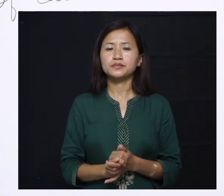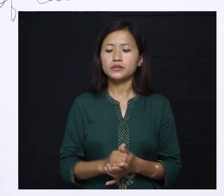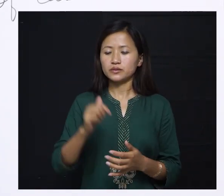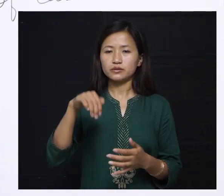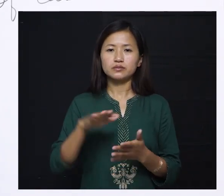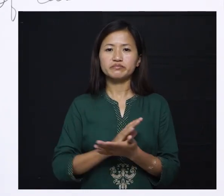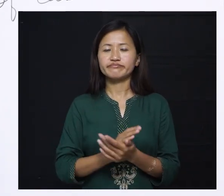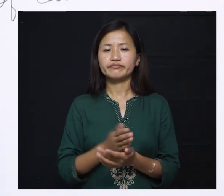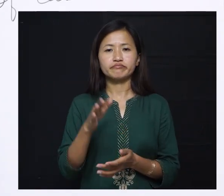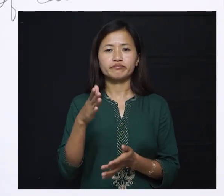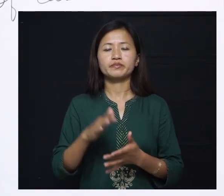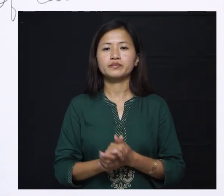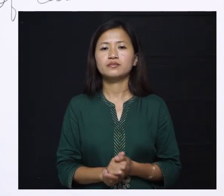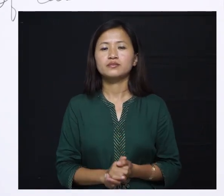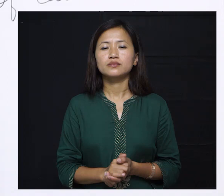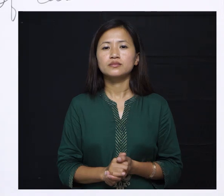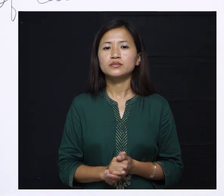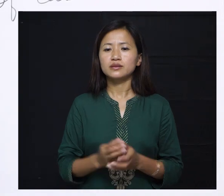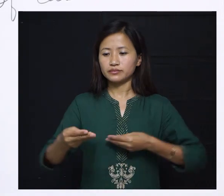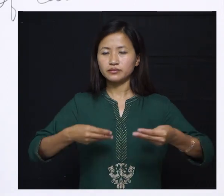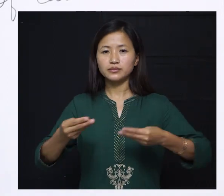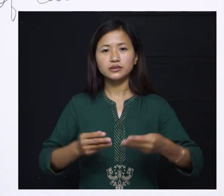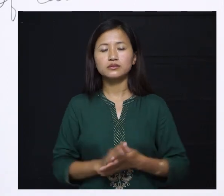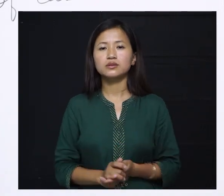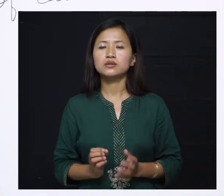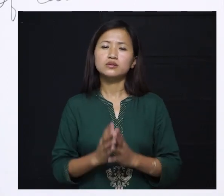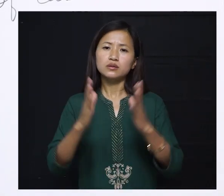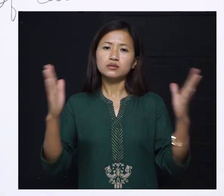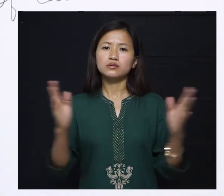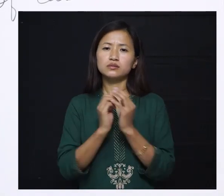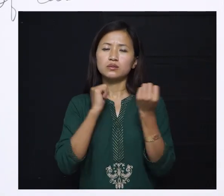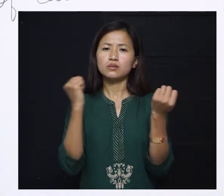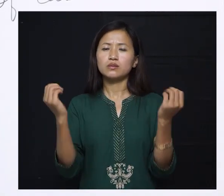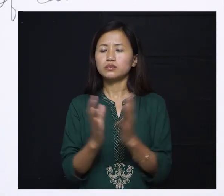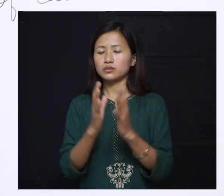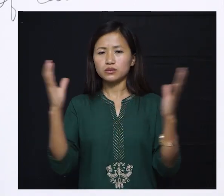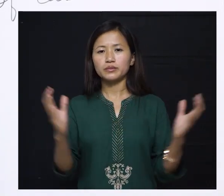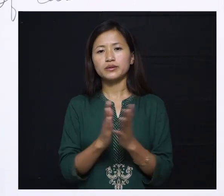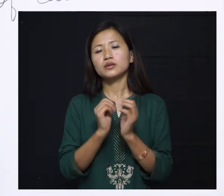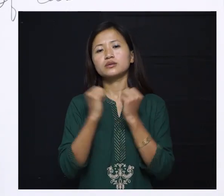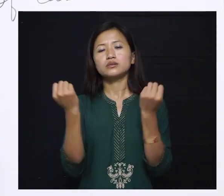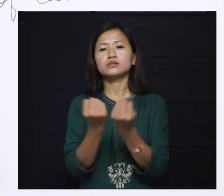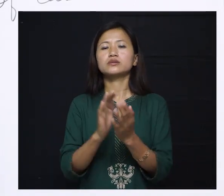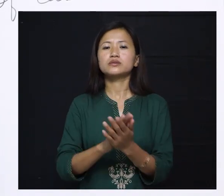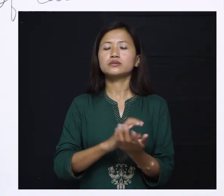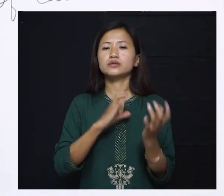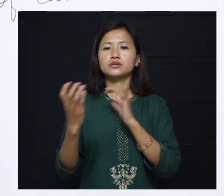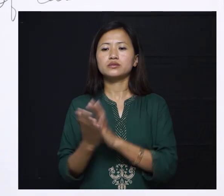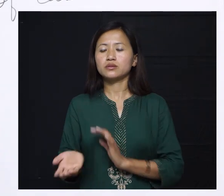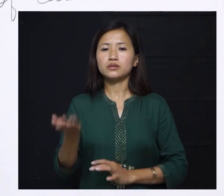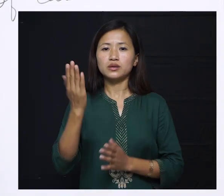not only in business, but so many social changes came up. So the social